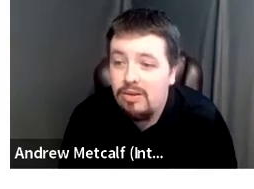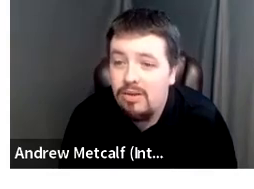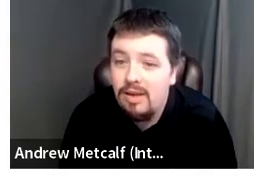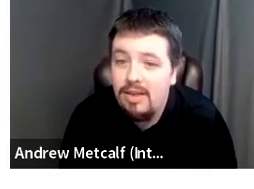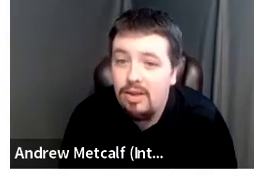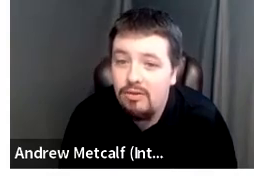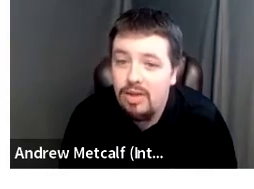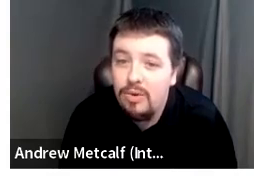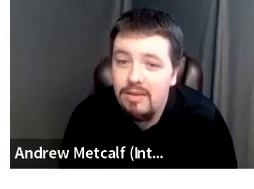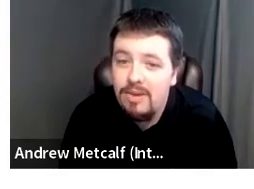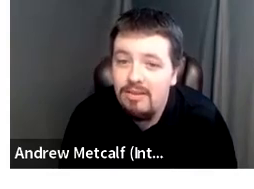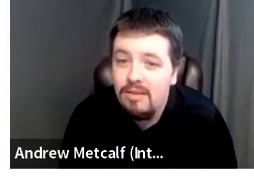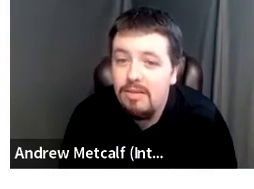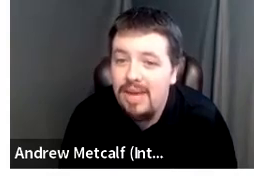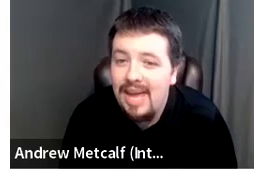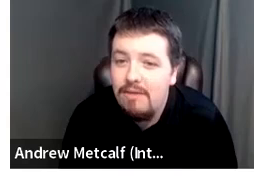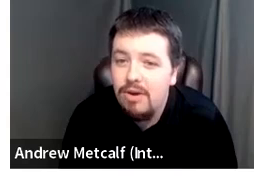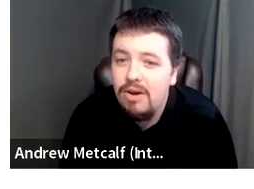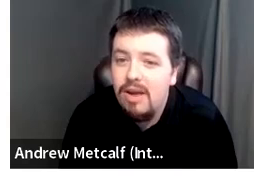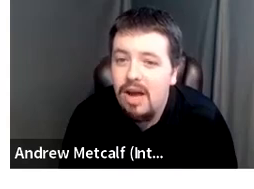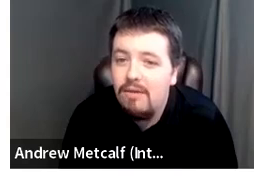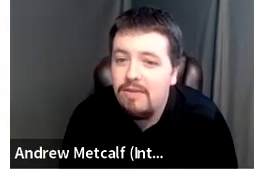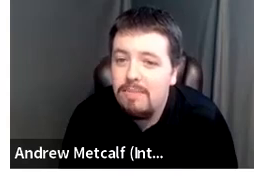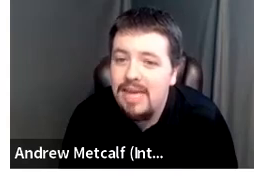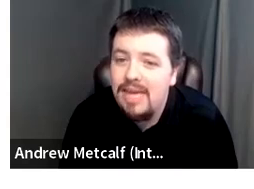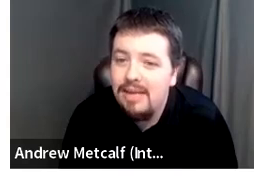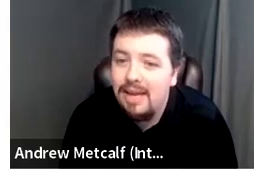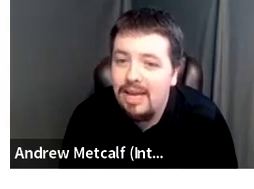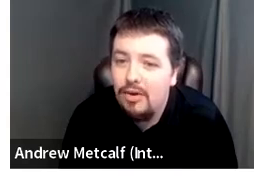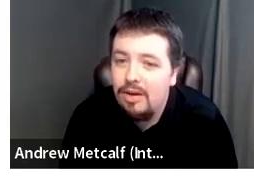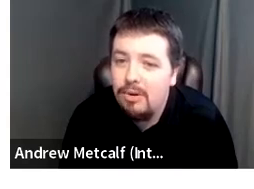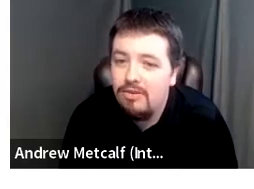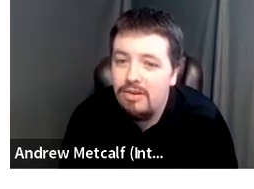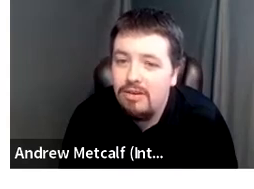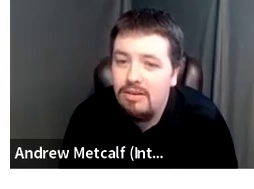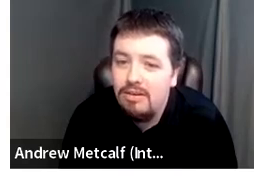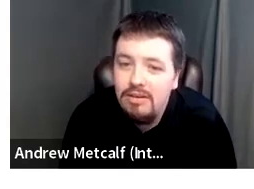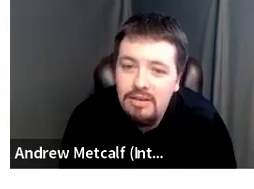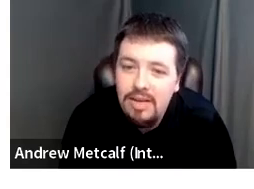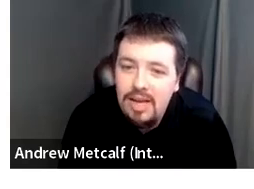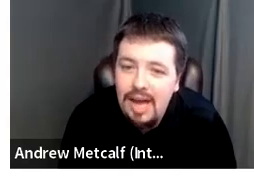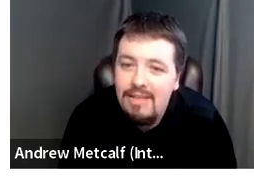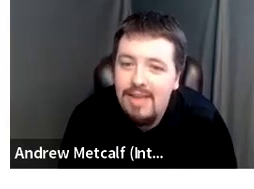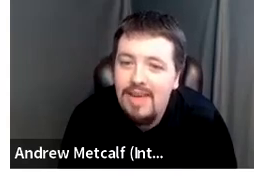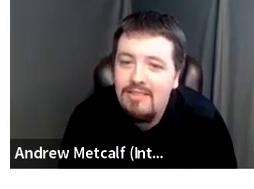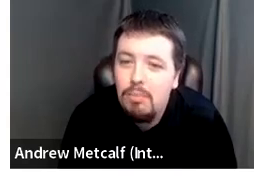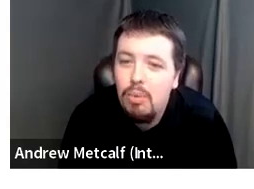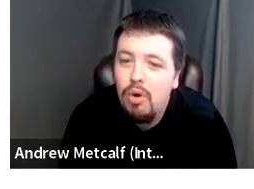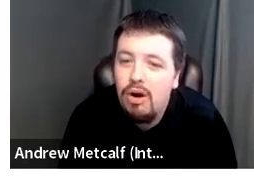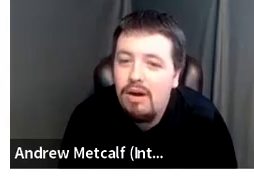that word, and then there's linguism, and it's just the behavior of speaking like a hearing person and